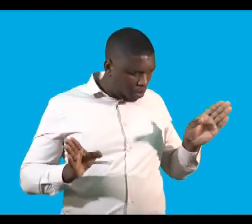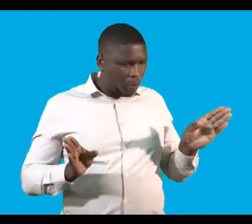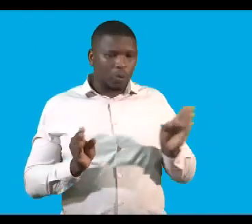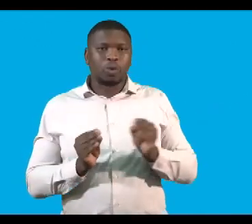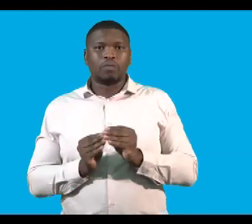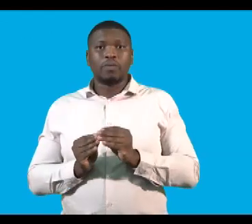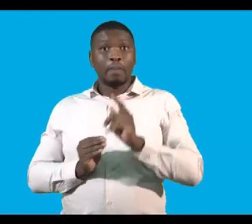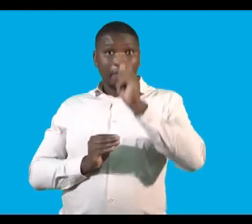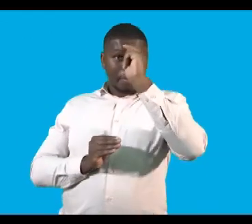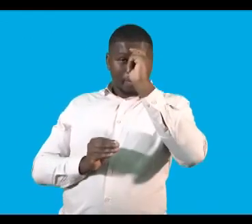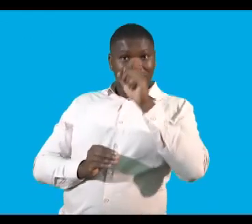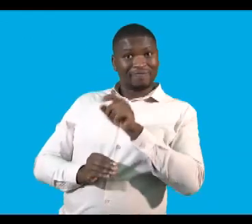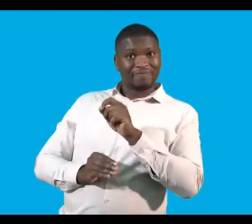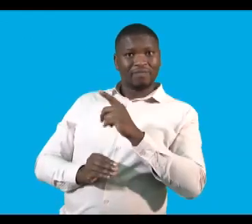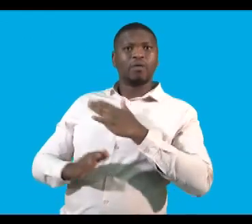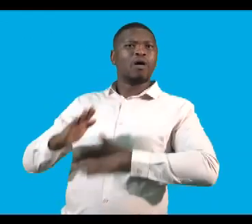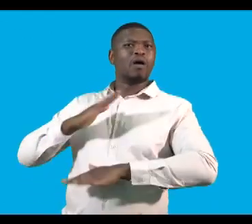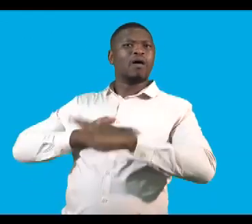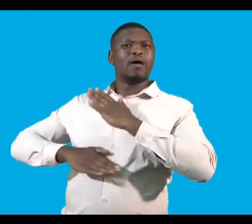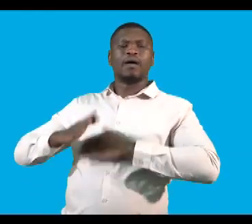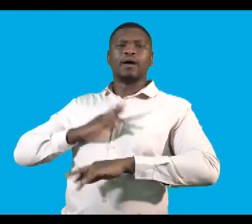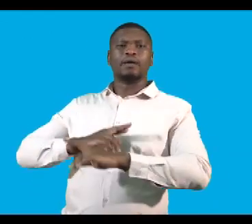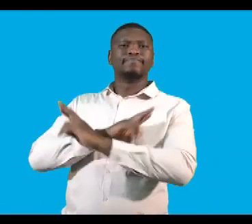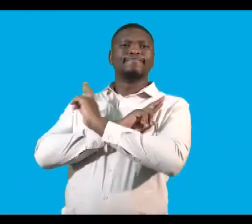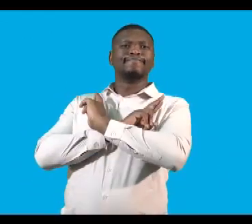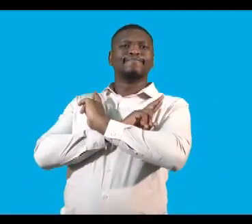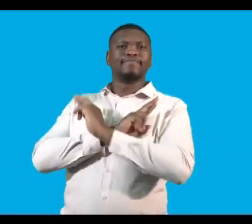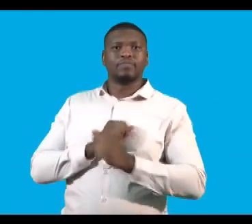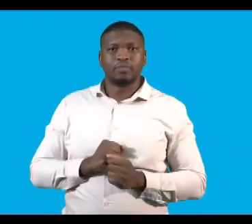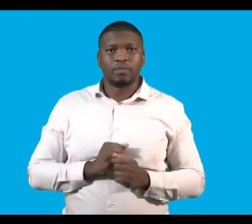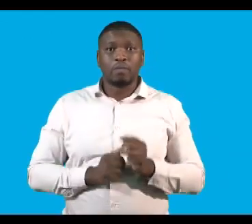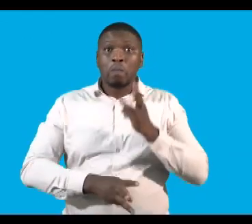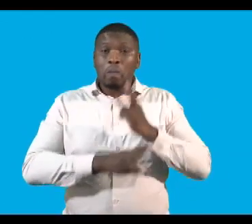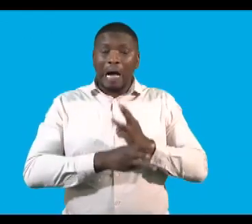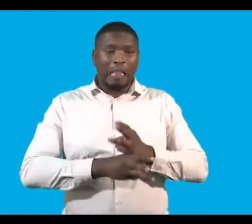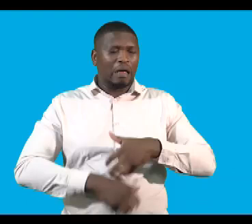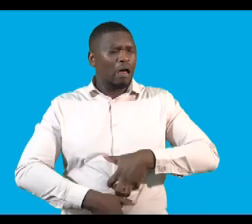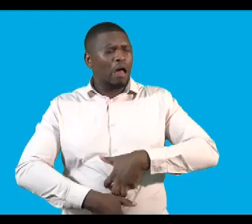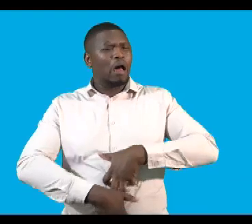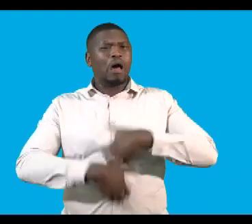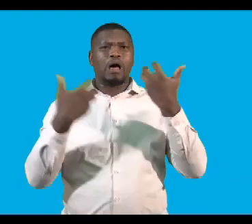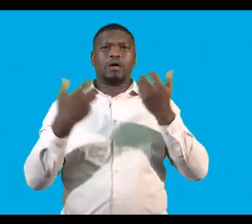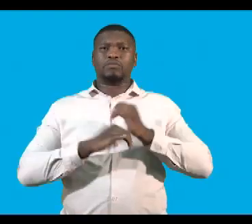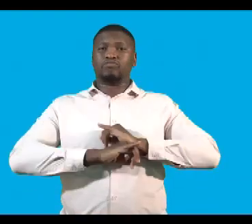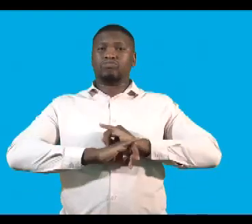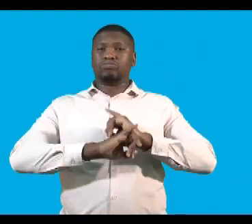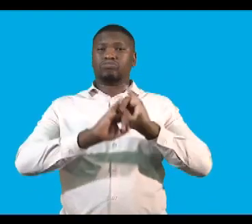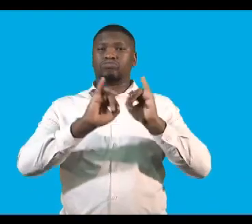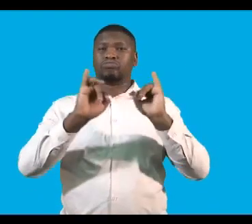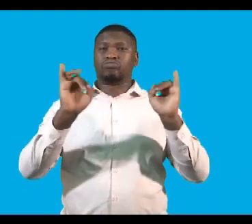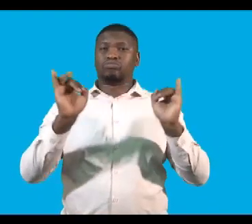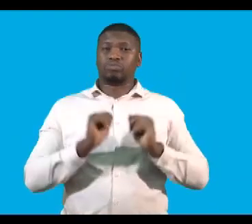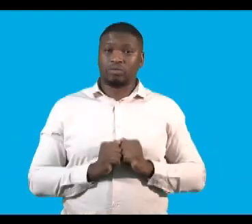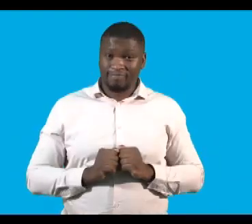he's very relaxed. His mother's is extremely angry, and her long